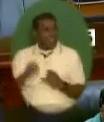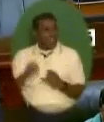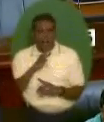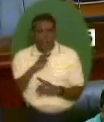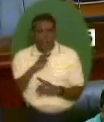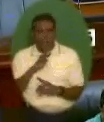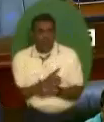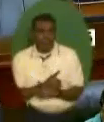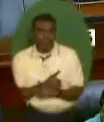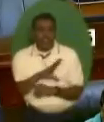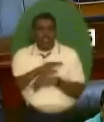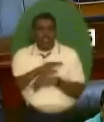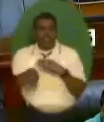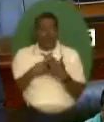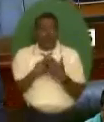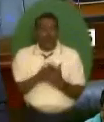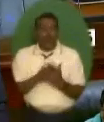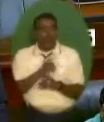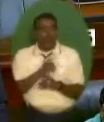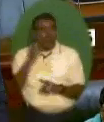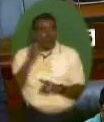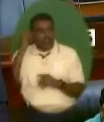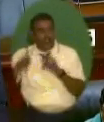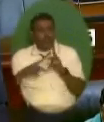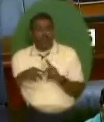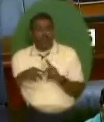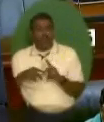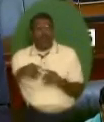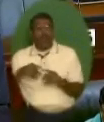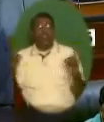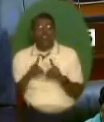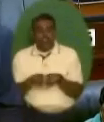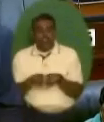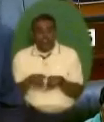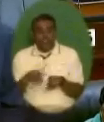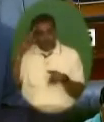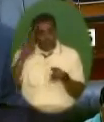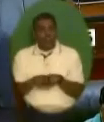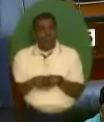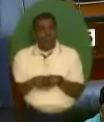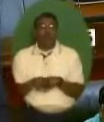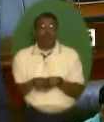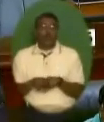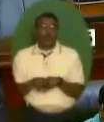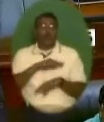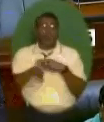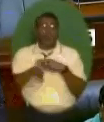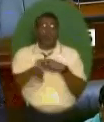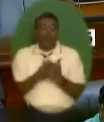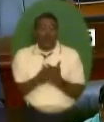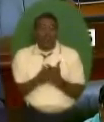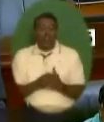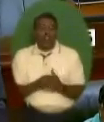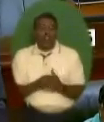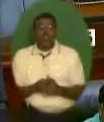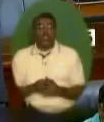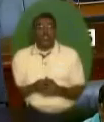be frowned upon by all right-thinking citizens. This new development has all the ingredients of